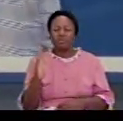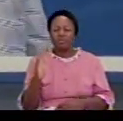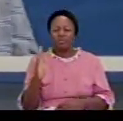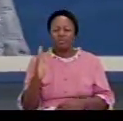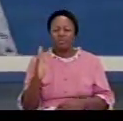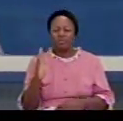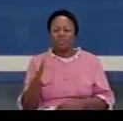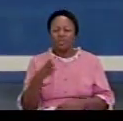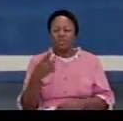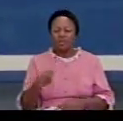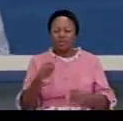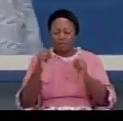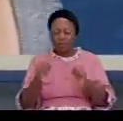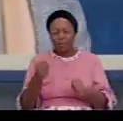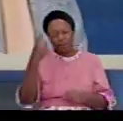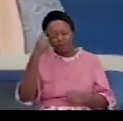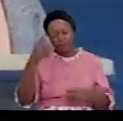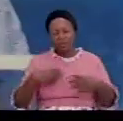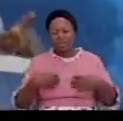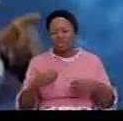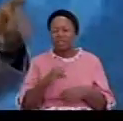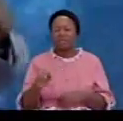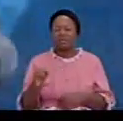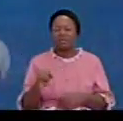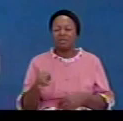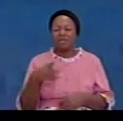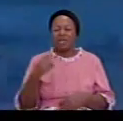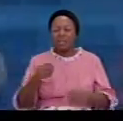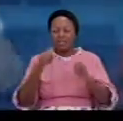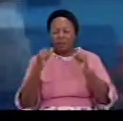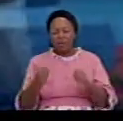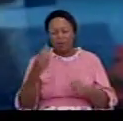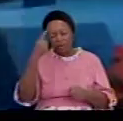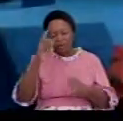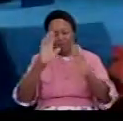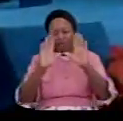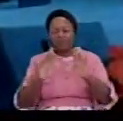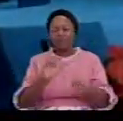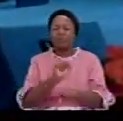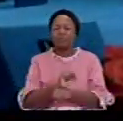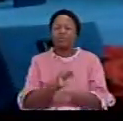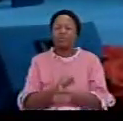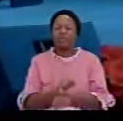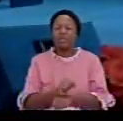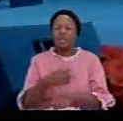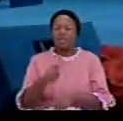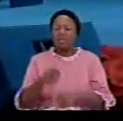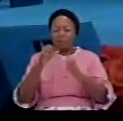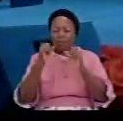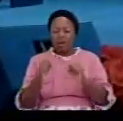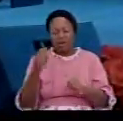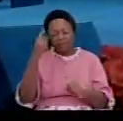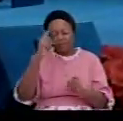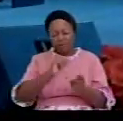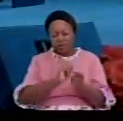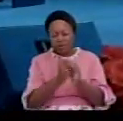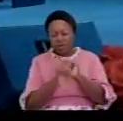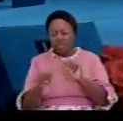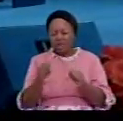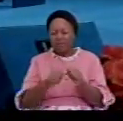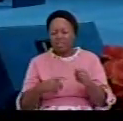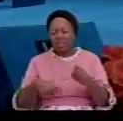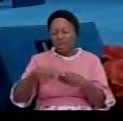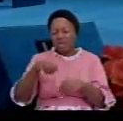the power for healing, the power for miracle, the power for turning everything around in